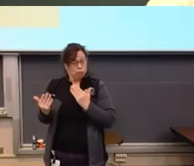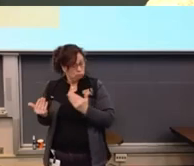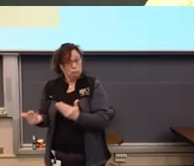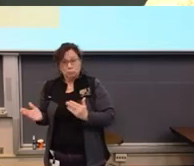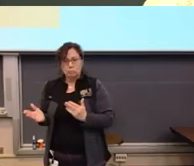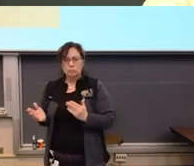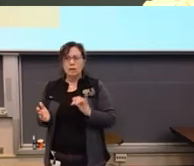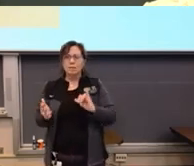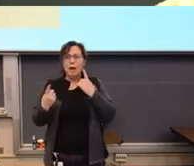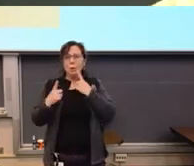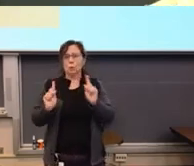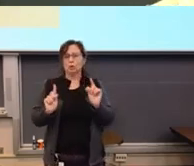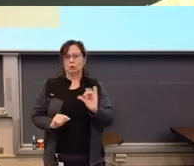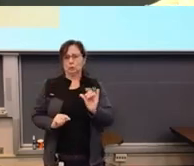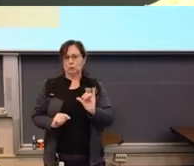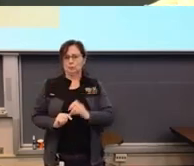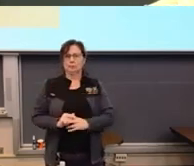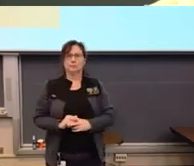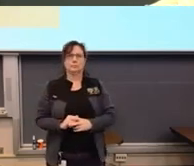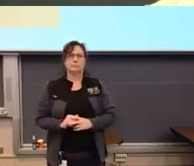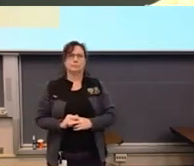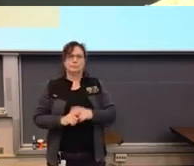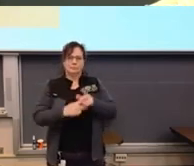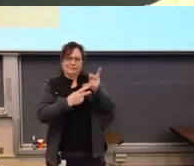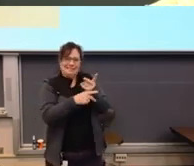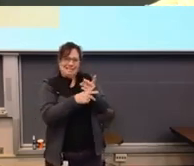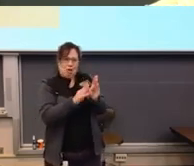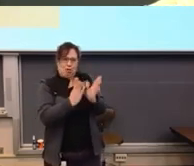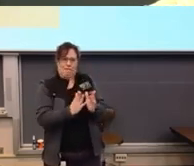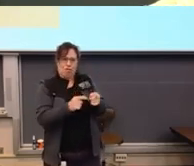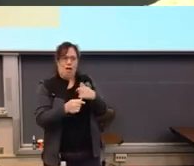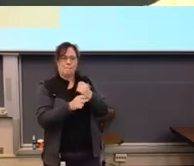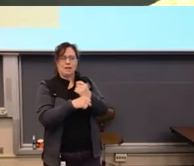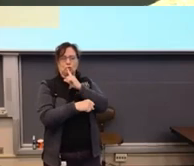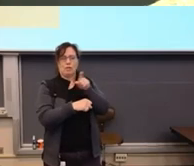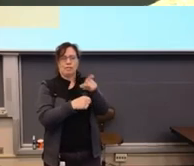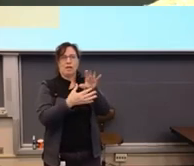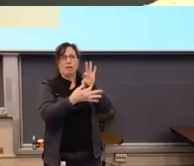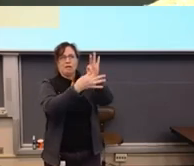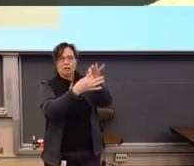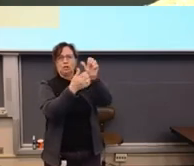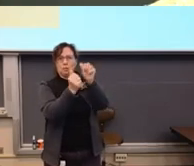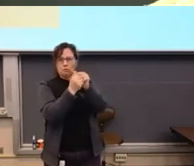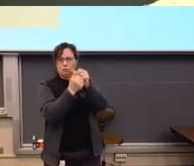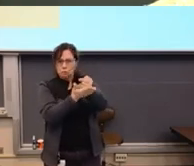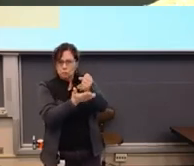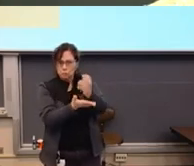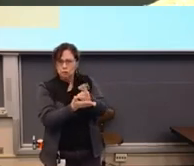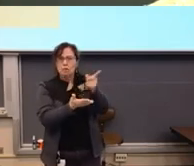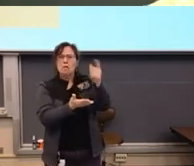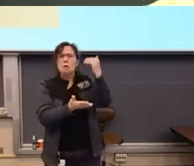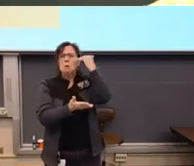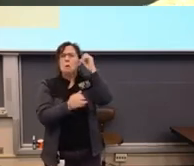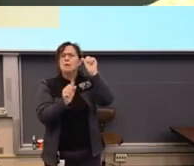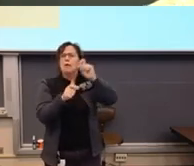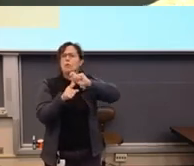typically that works. And with the caregiver, I'll just make sure that they're connected with social work, and that they know they can call us